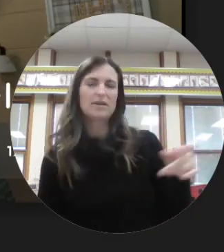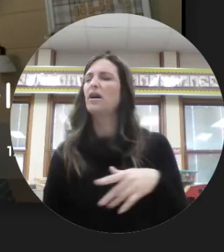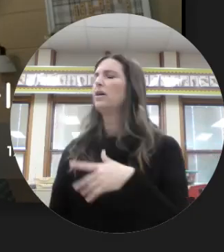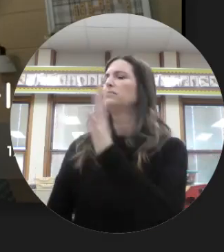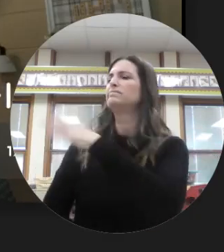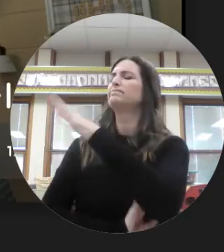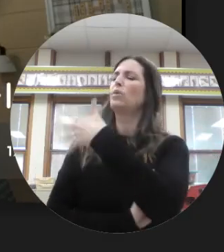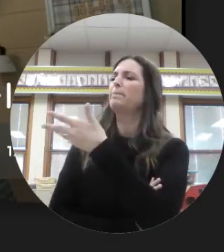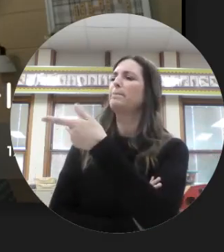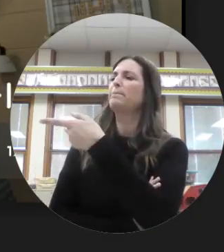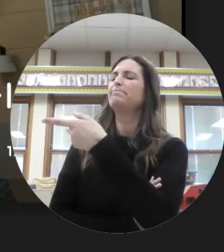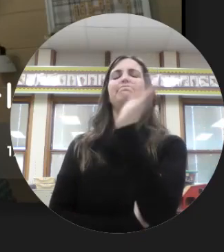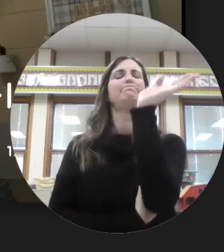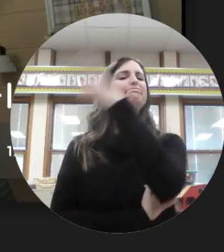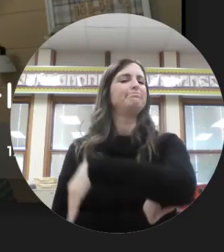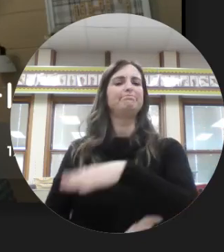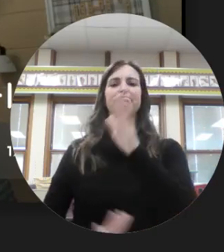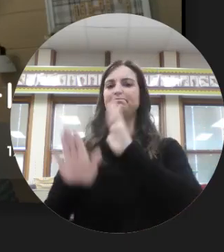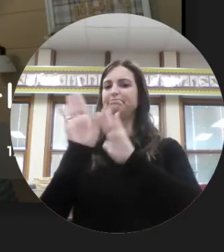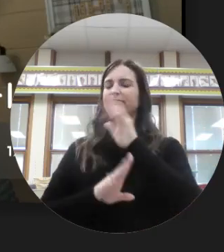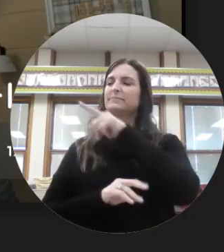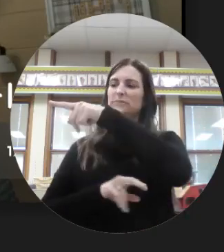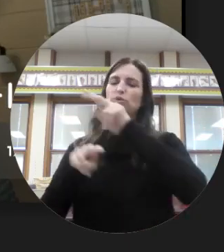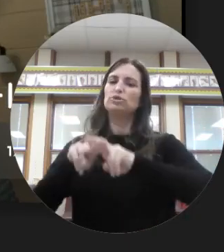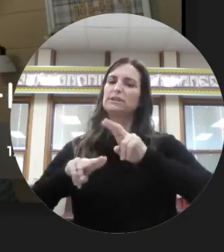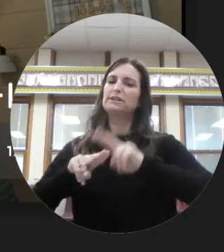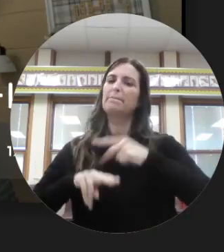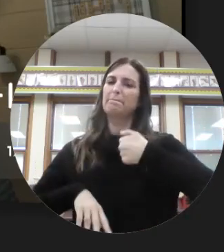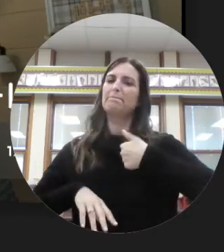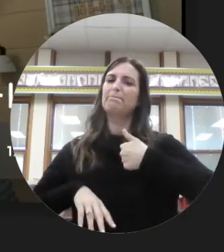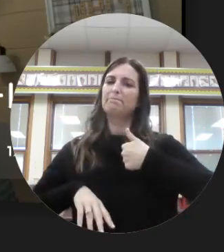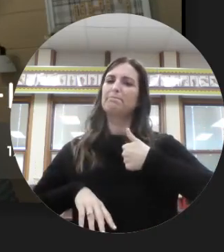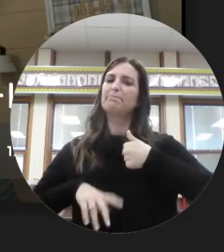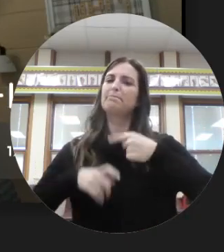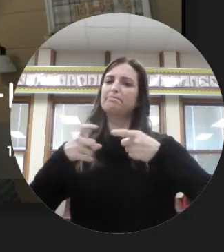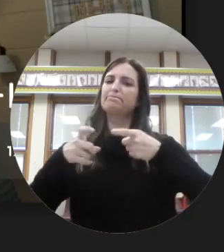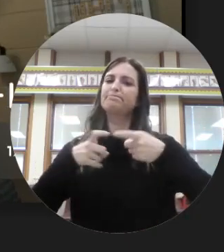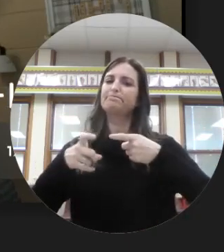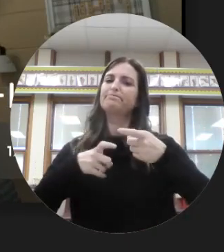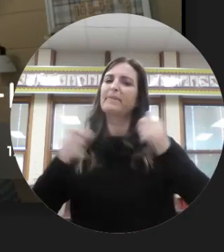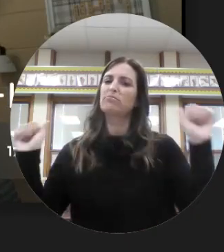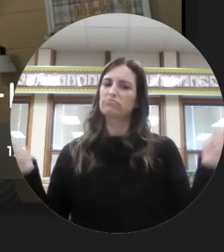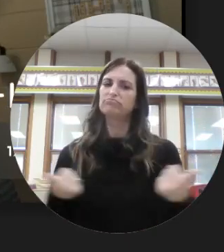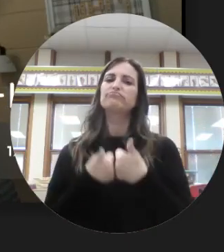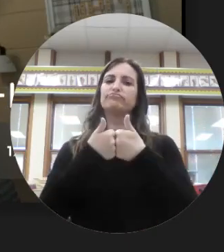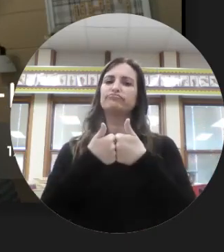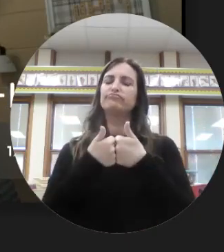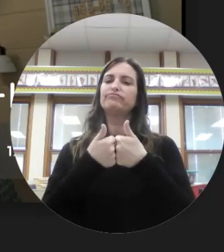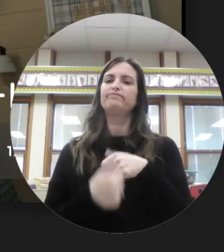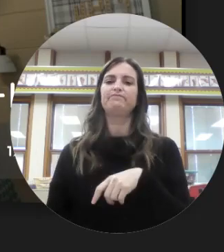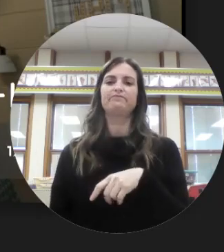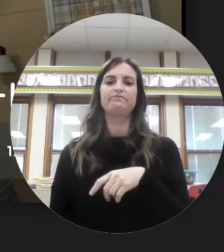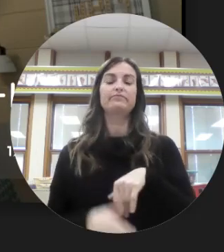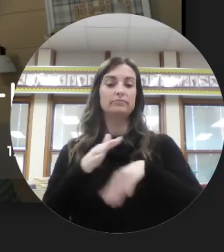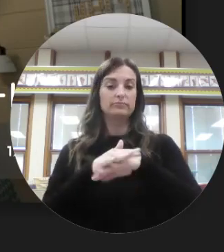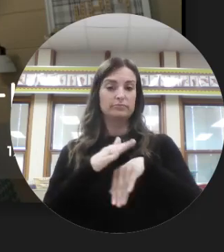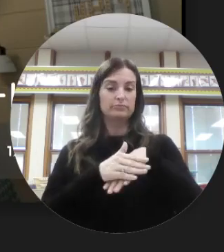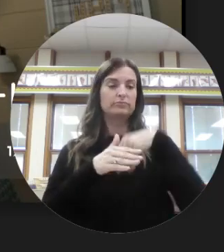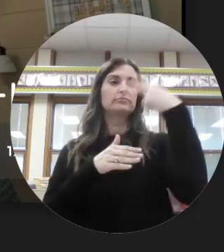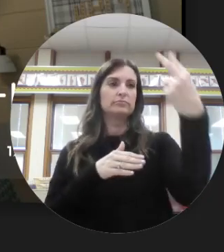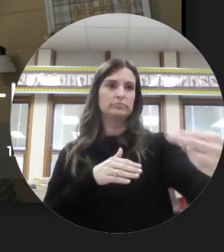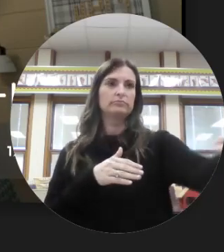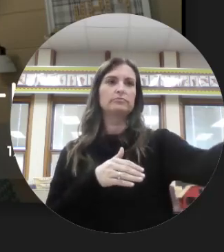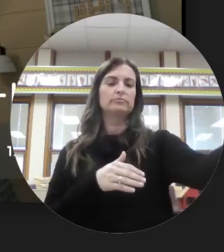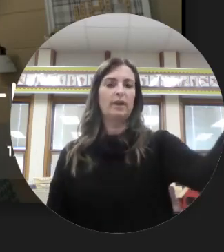thought. "Oh, not to worry. You just sit back and leave everything to me. I love a challenge." Mr. Beaver plunked into the pond and returned a while